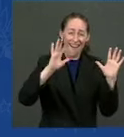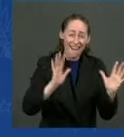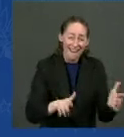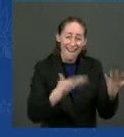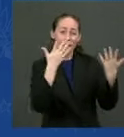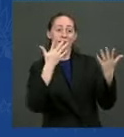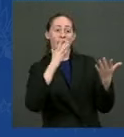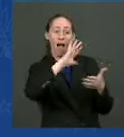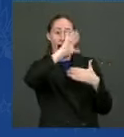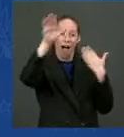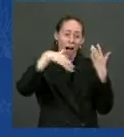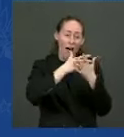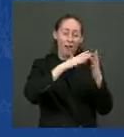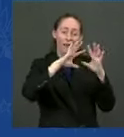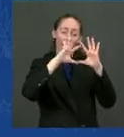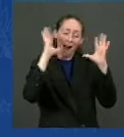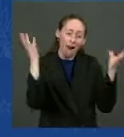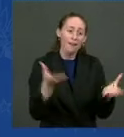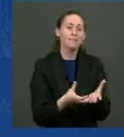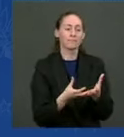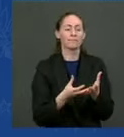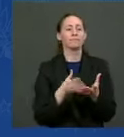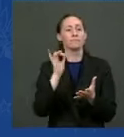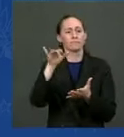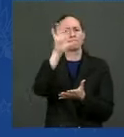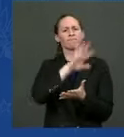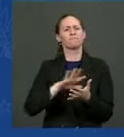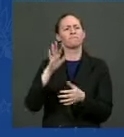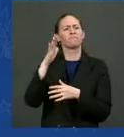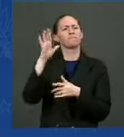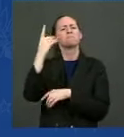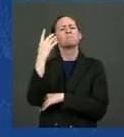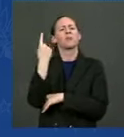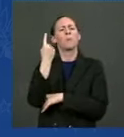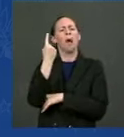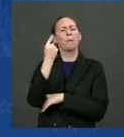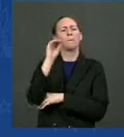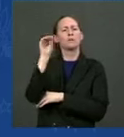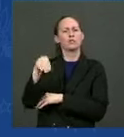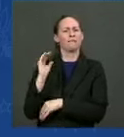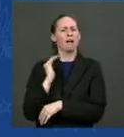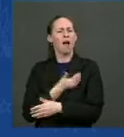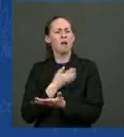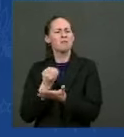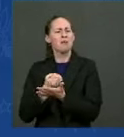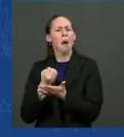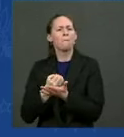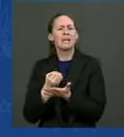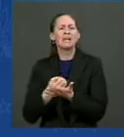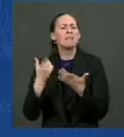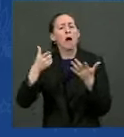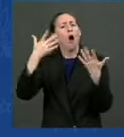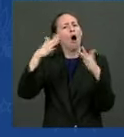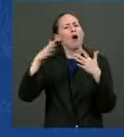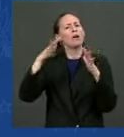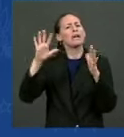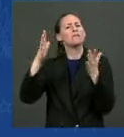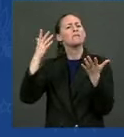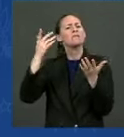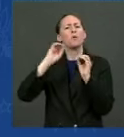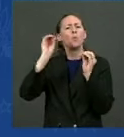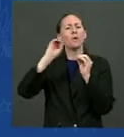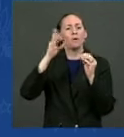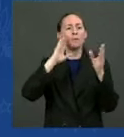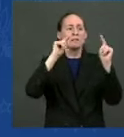than 0.5% of our economy each year. And it's all paid for. And they don't increase the debt because they're paid